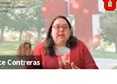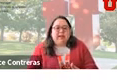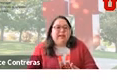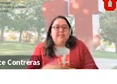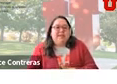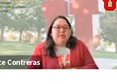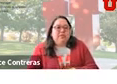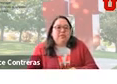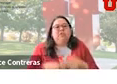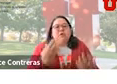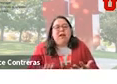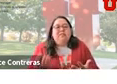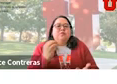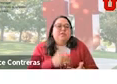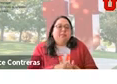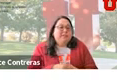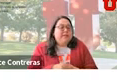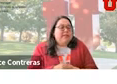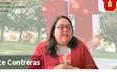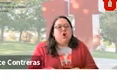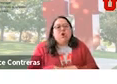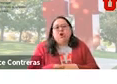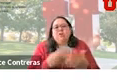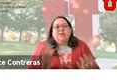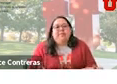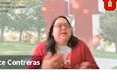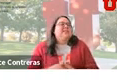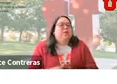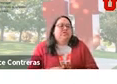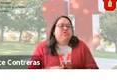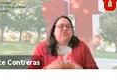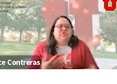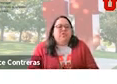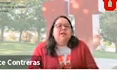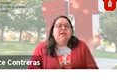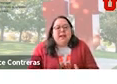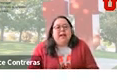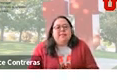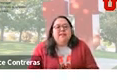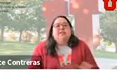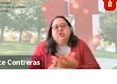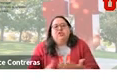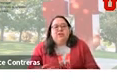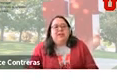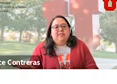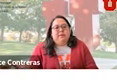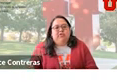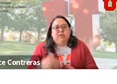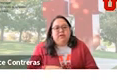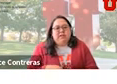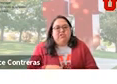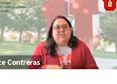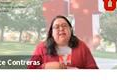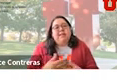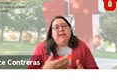needed an ASL interpreter. So you can ask for specific things, or you can make the question just general and ask, do you need